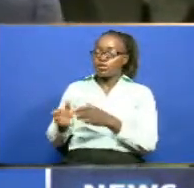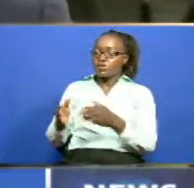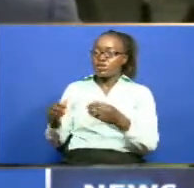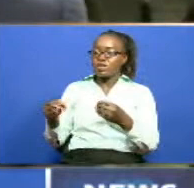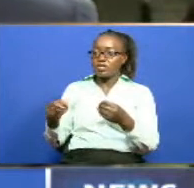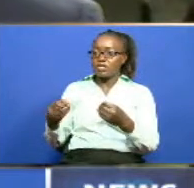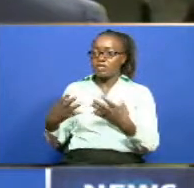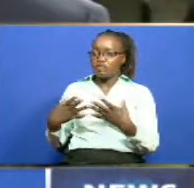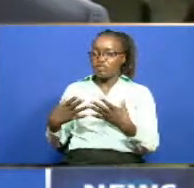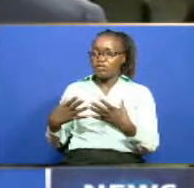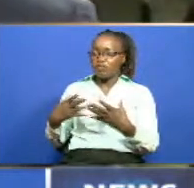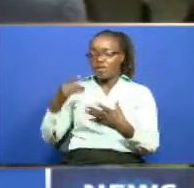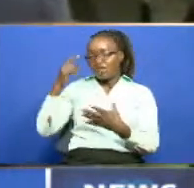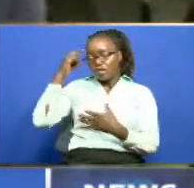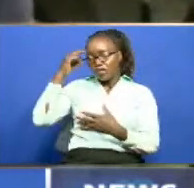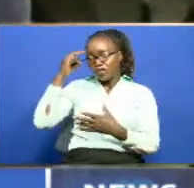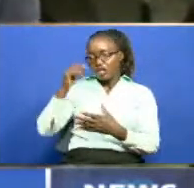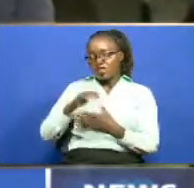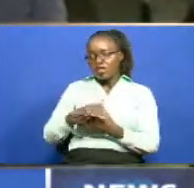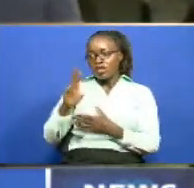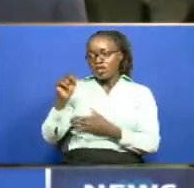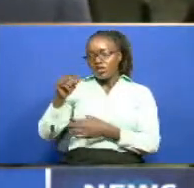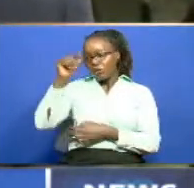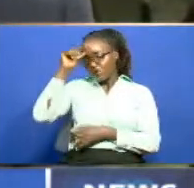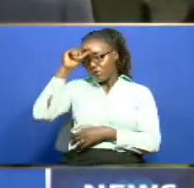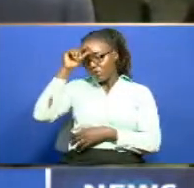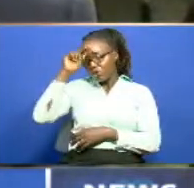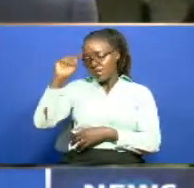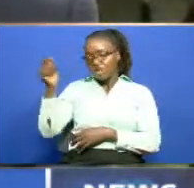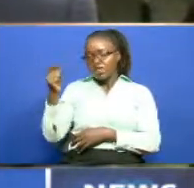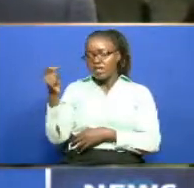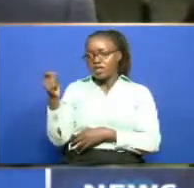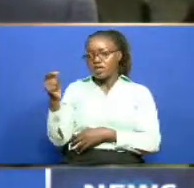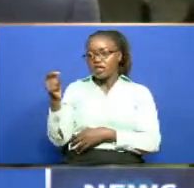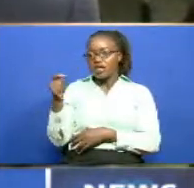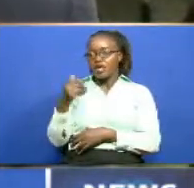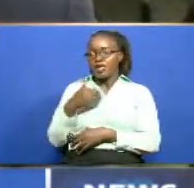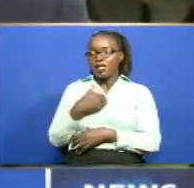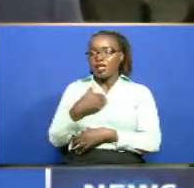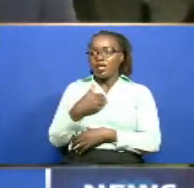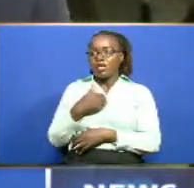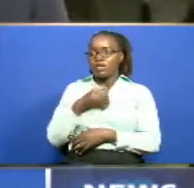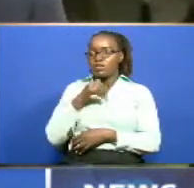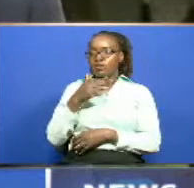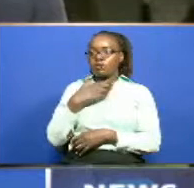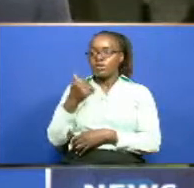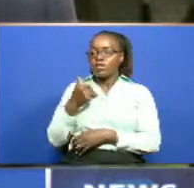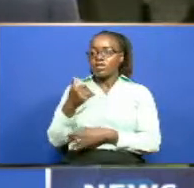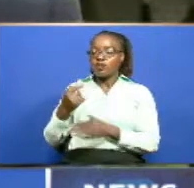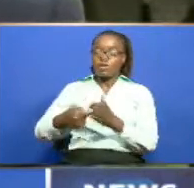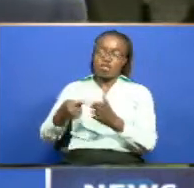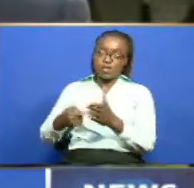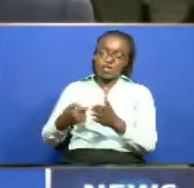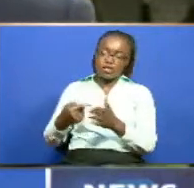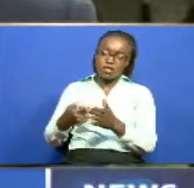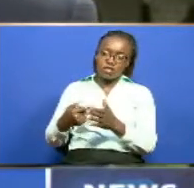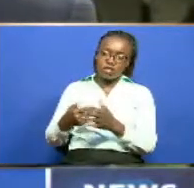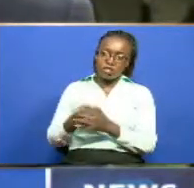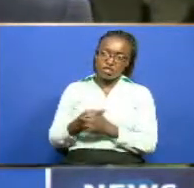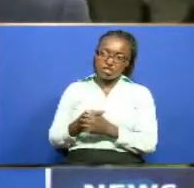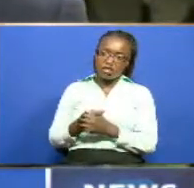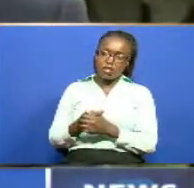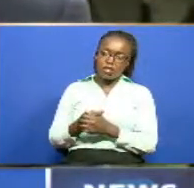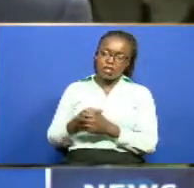rethink, there is no government in Kenya that has not wanted to grow industry